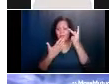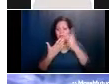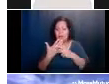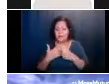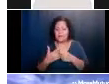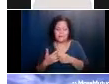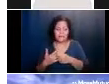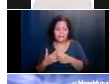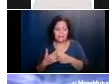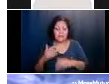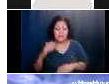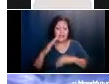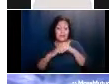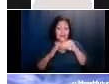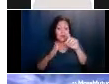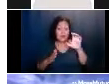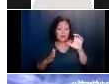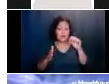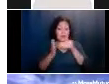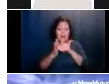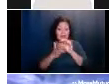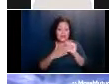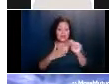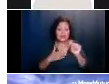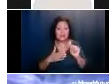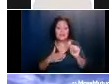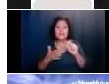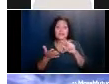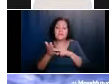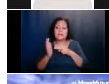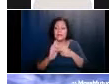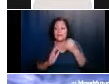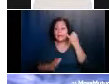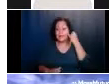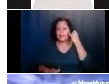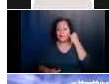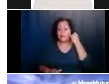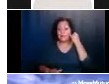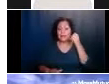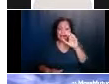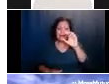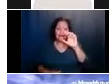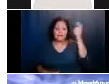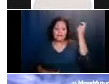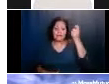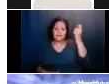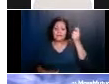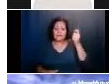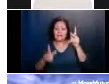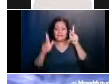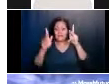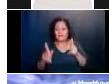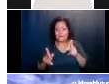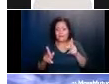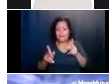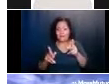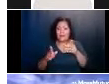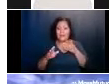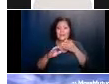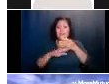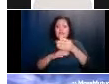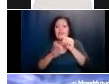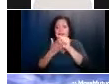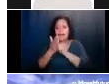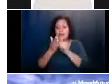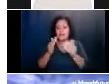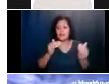up to $100,000. So if the SSI recipient's ABLE account goes over